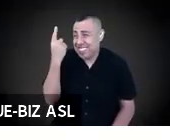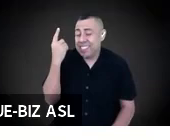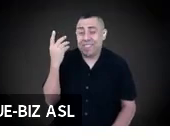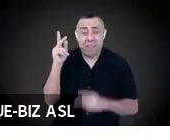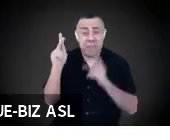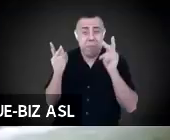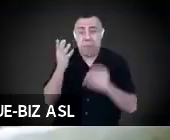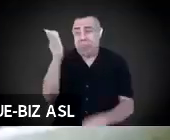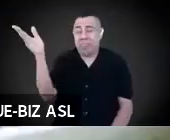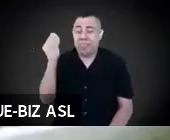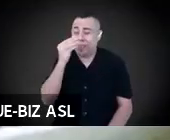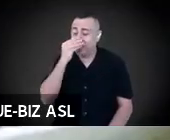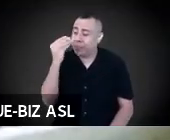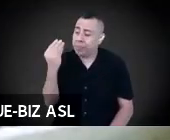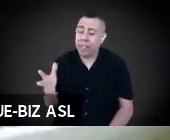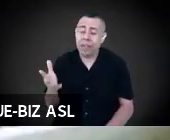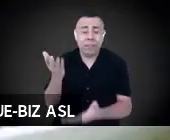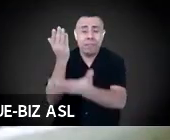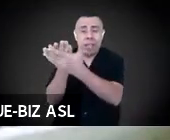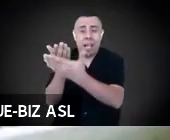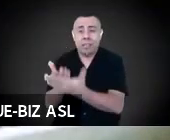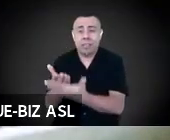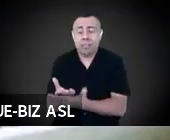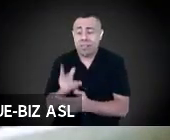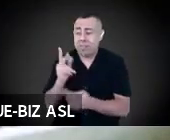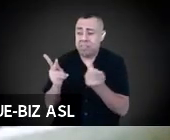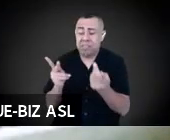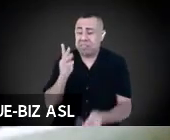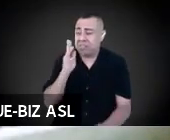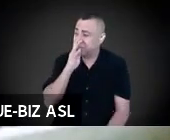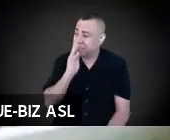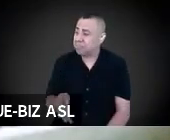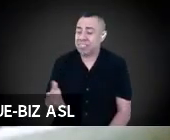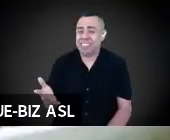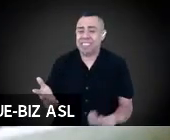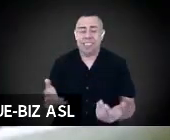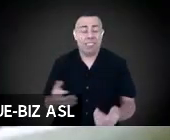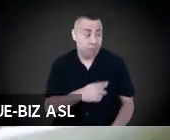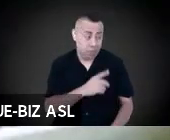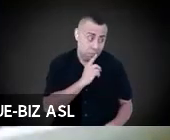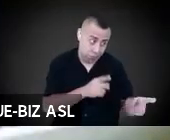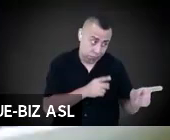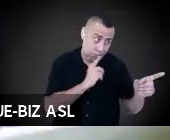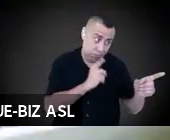reason. I think there needs to be a clear conversation